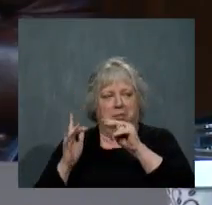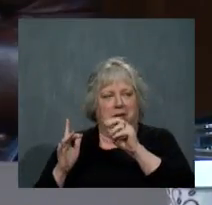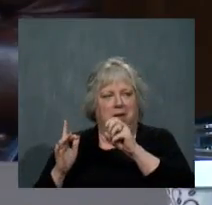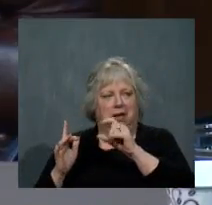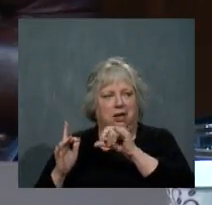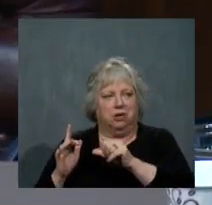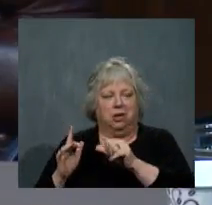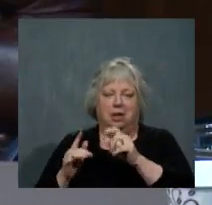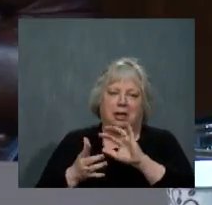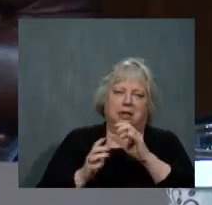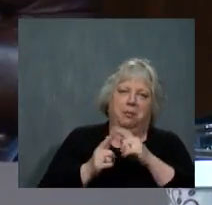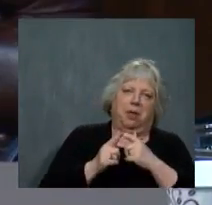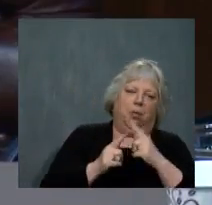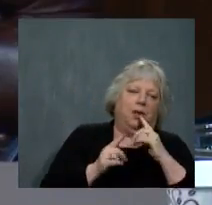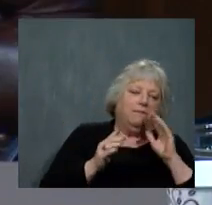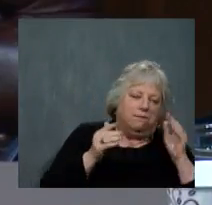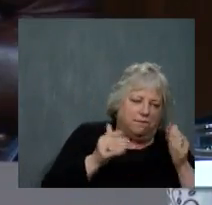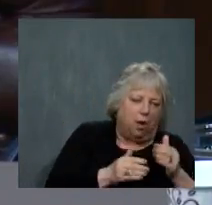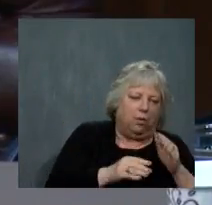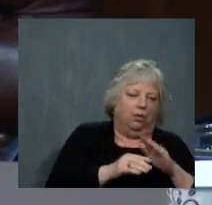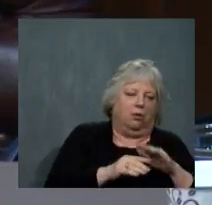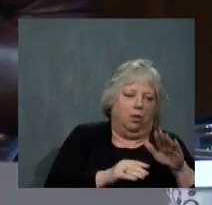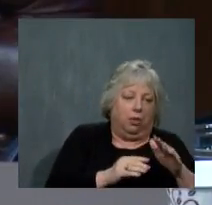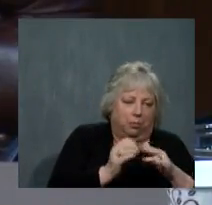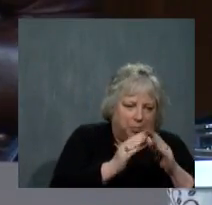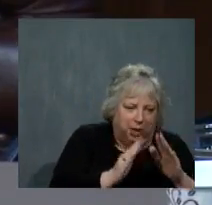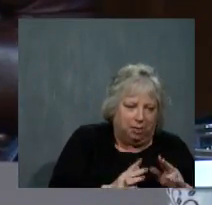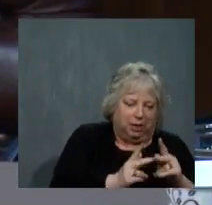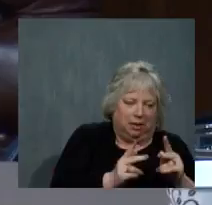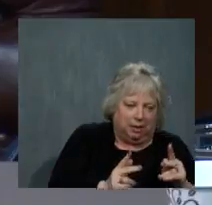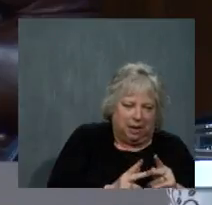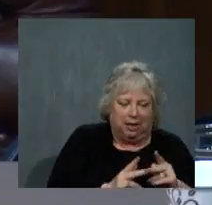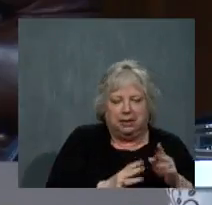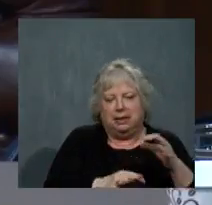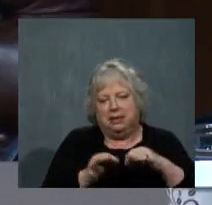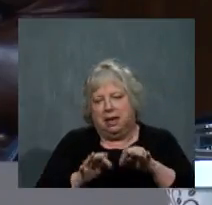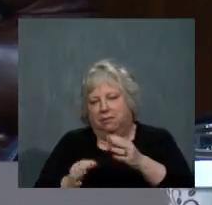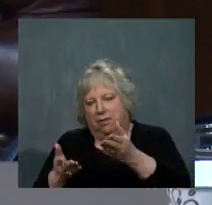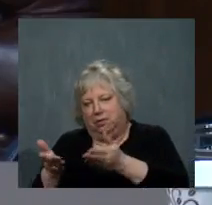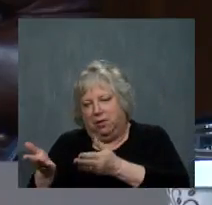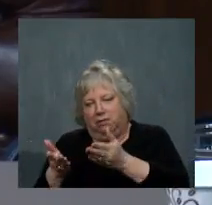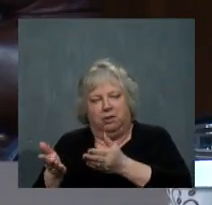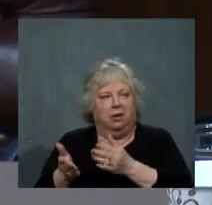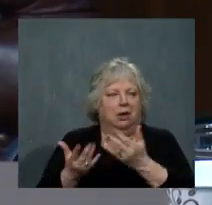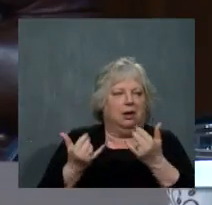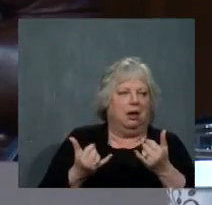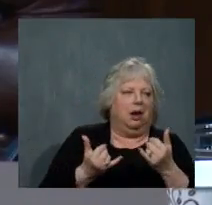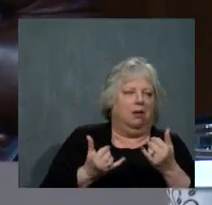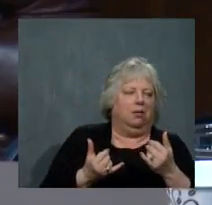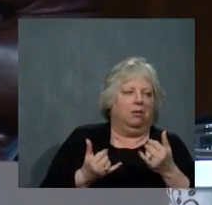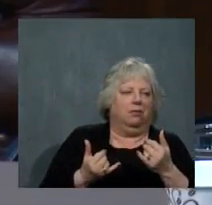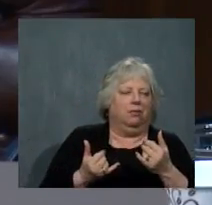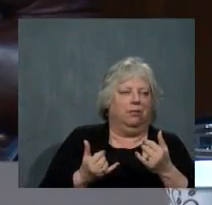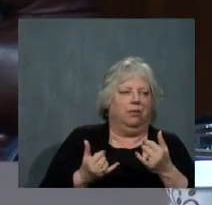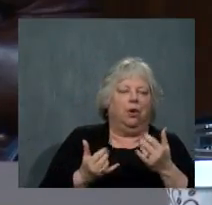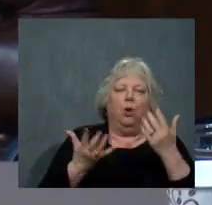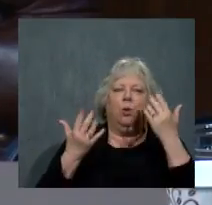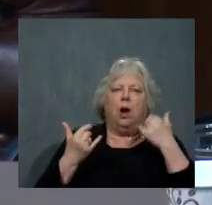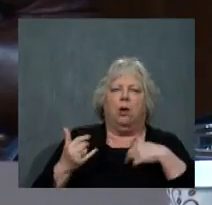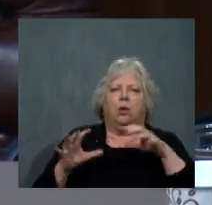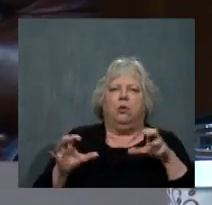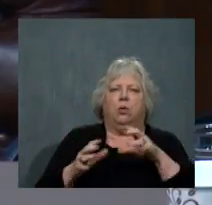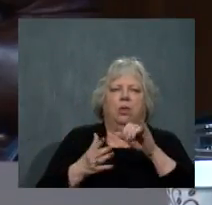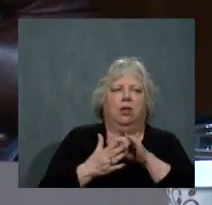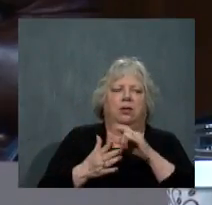building rather than supportive services. And now tonight I'm hearing that the emphasis of what we're doing now, why are we doing this, is make sure we're offering